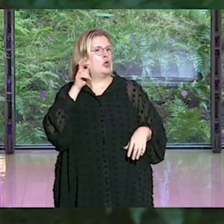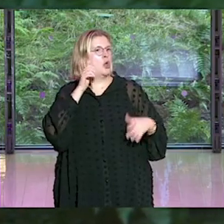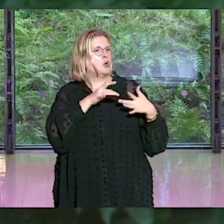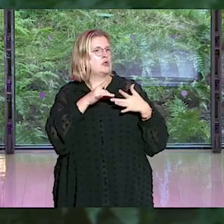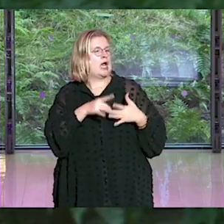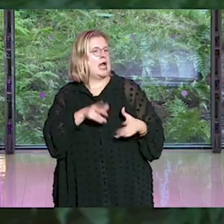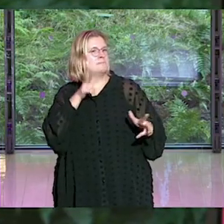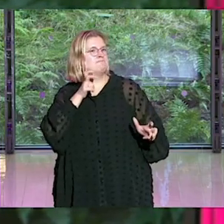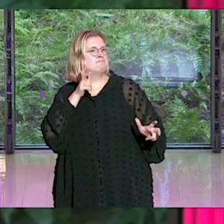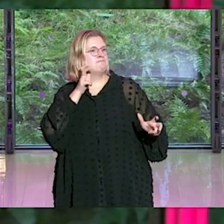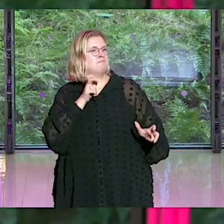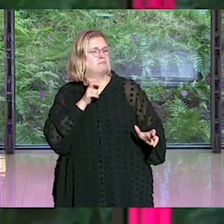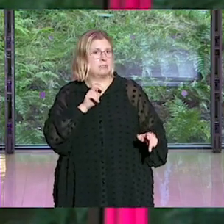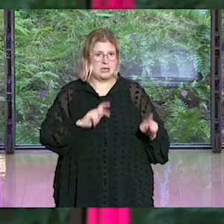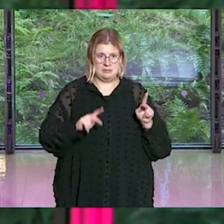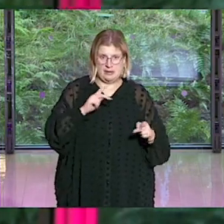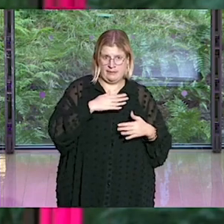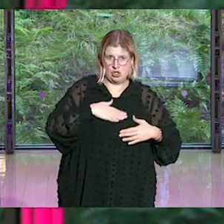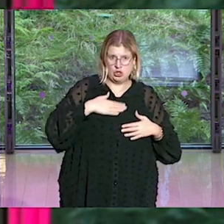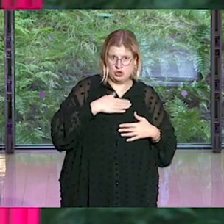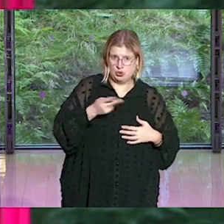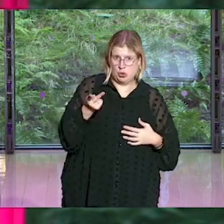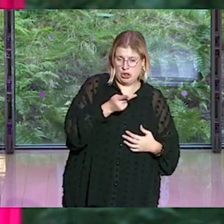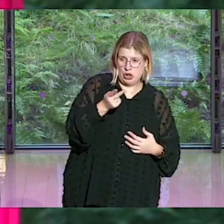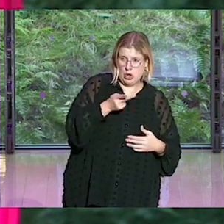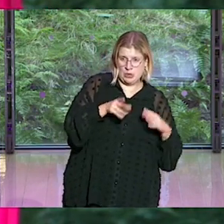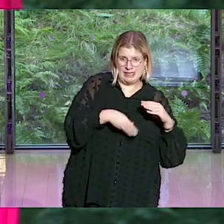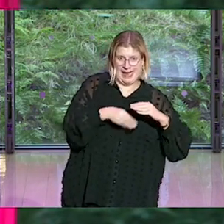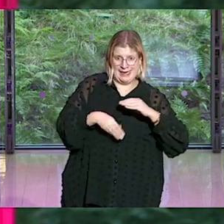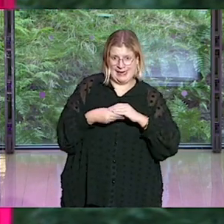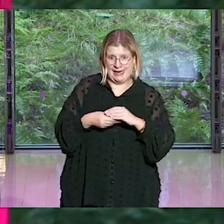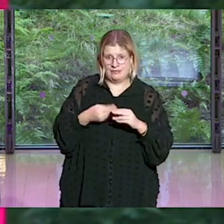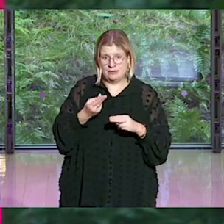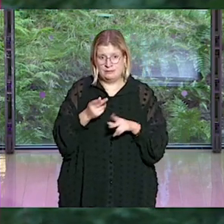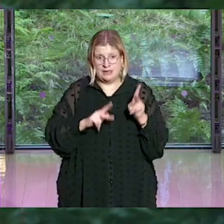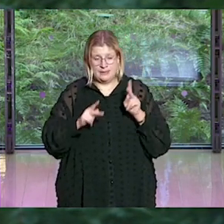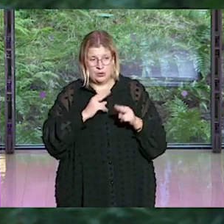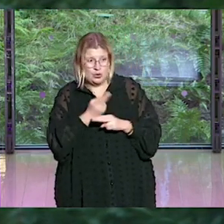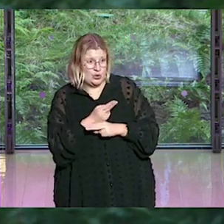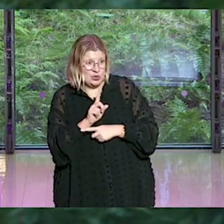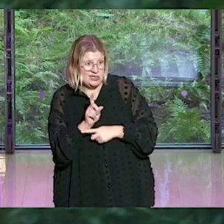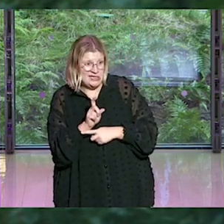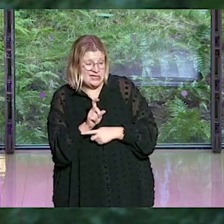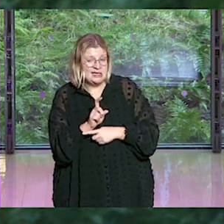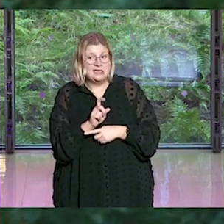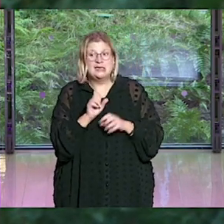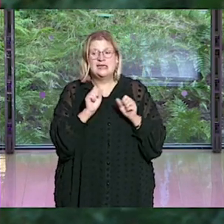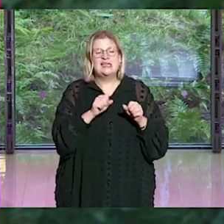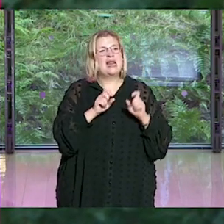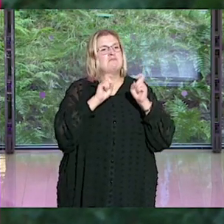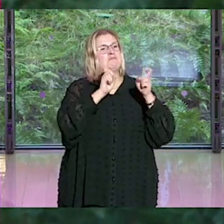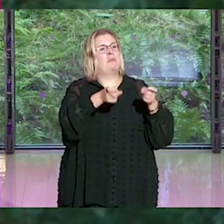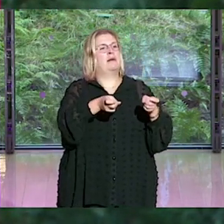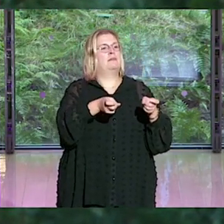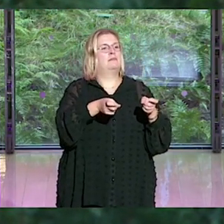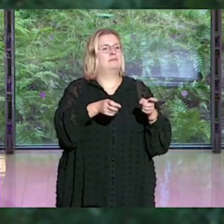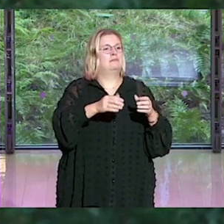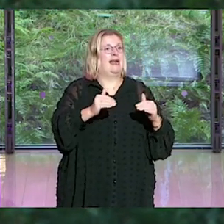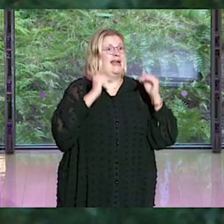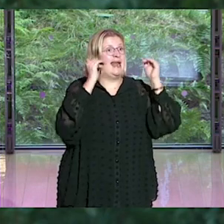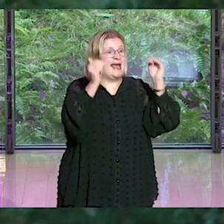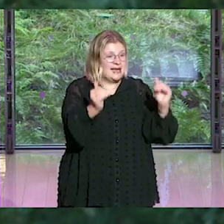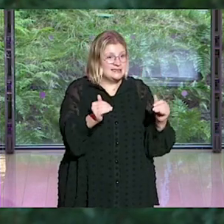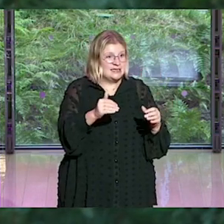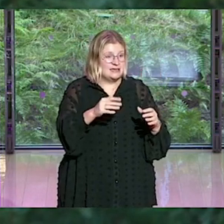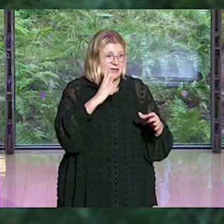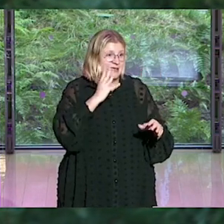Are people enjoying that functionality? Are people using that functionality? is it contributing to the overall experience on